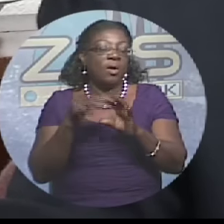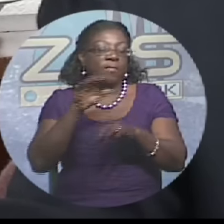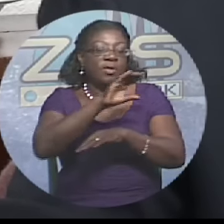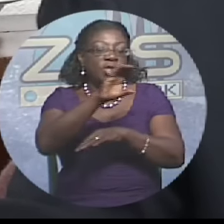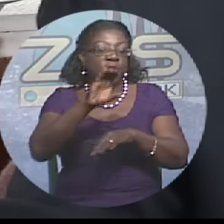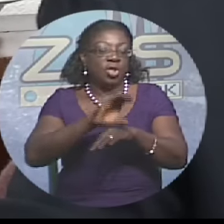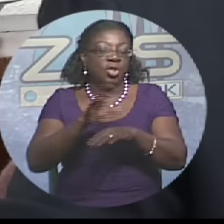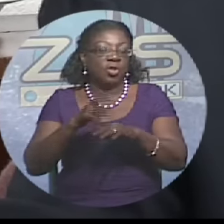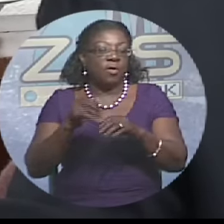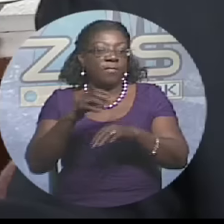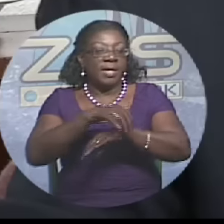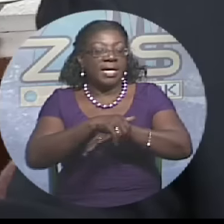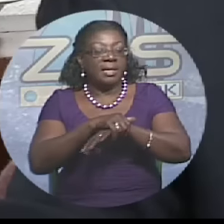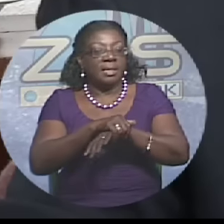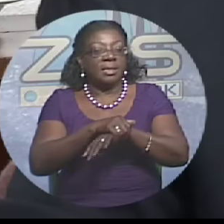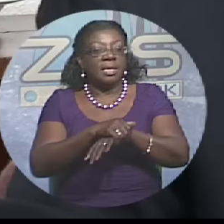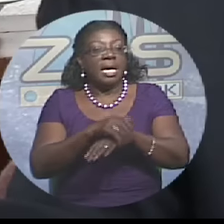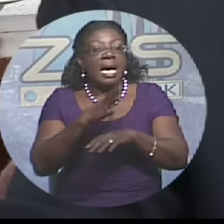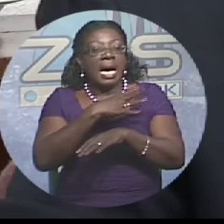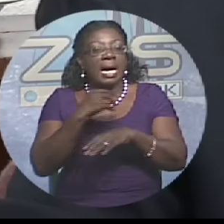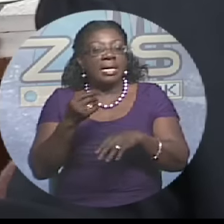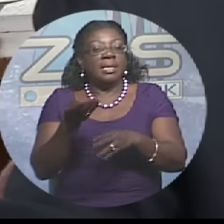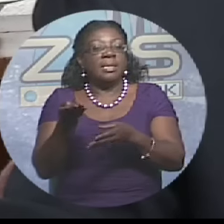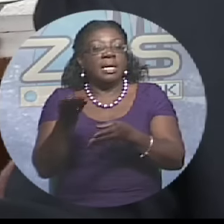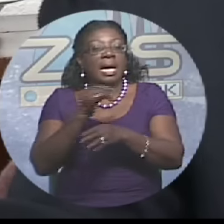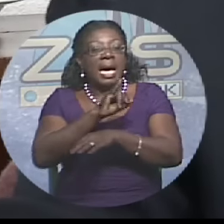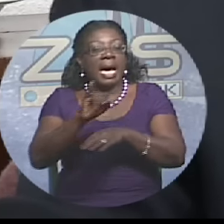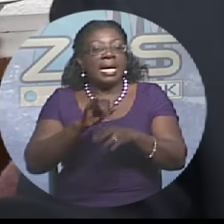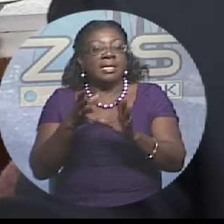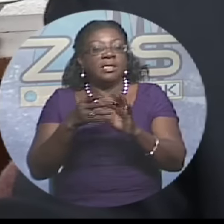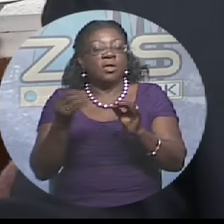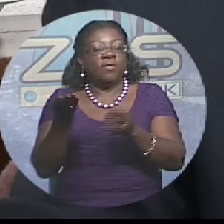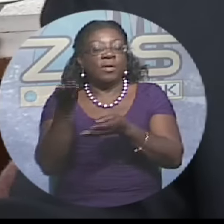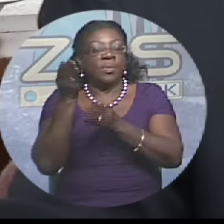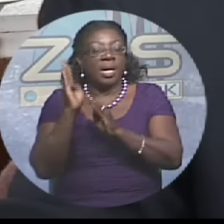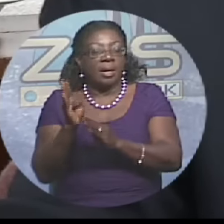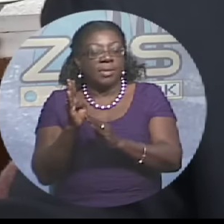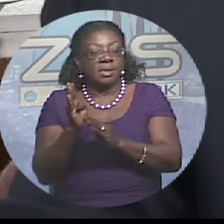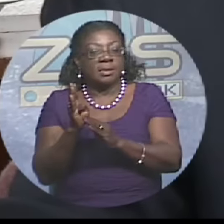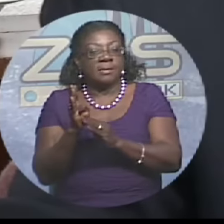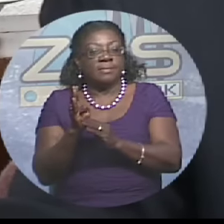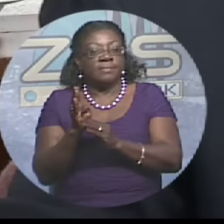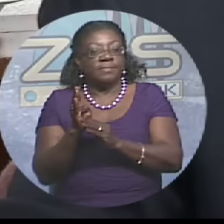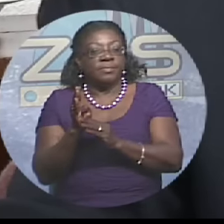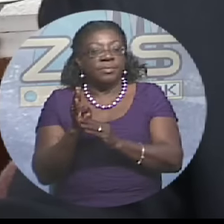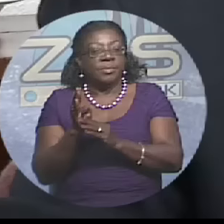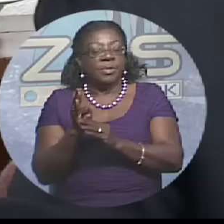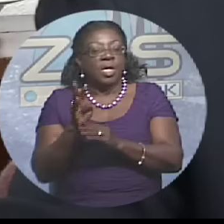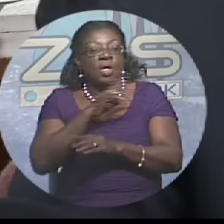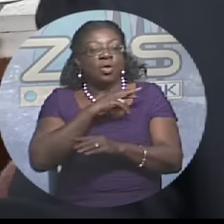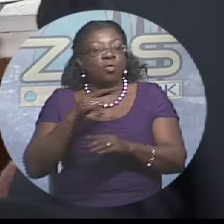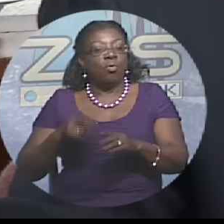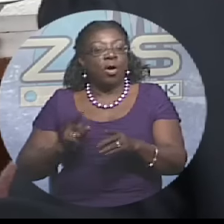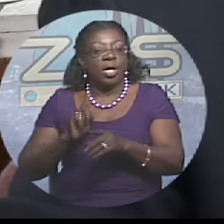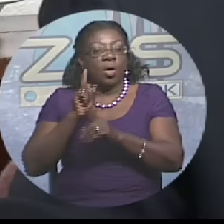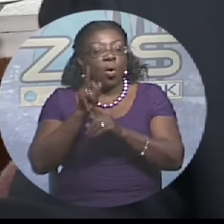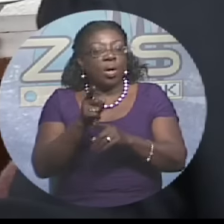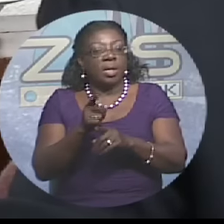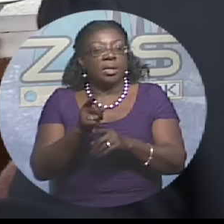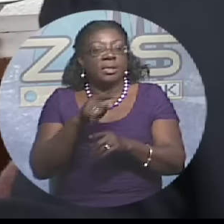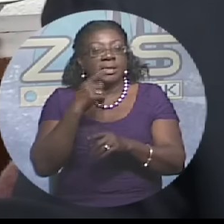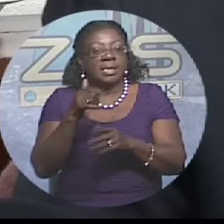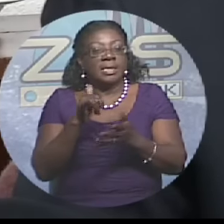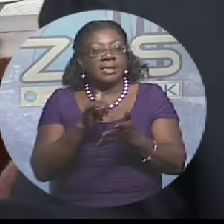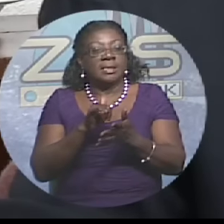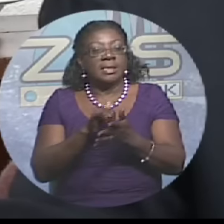colonies, which included the islands of the Bahamas and the Turks and Caicos Islands. the royal order mandated that the